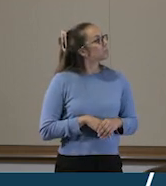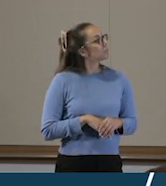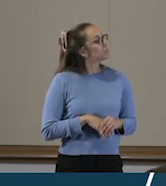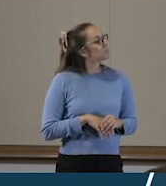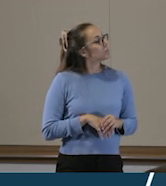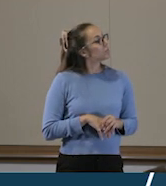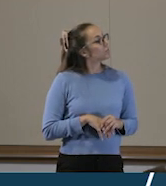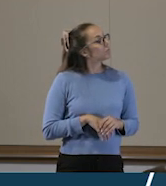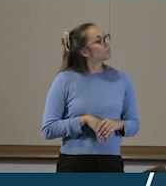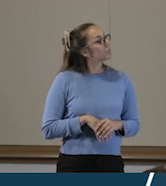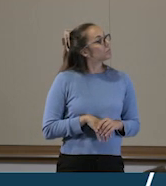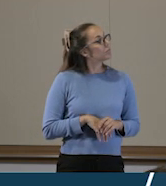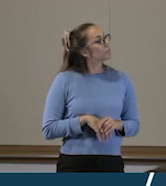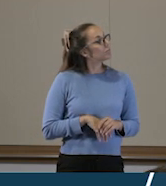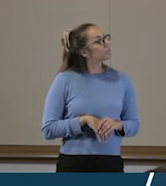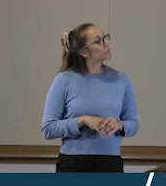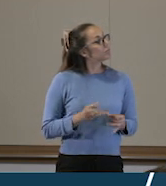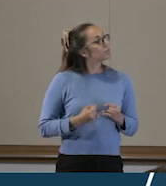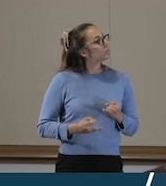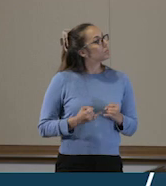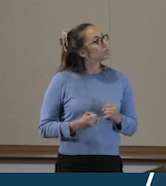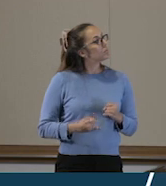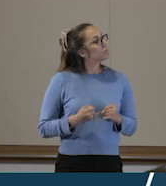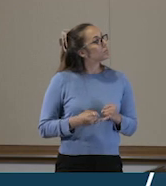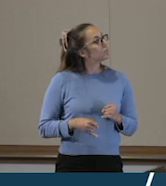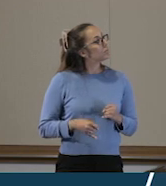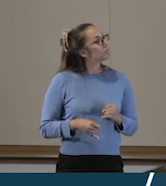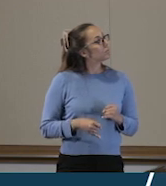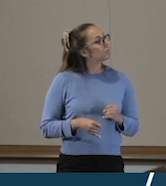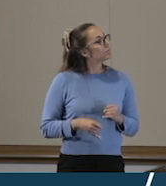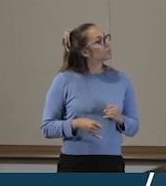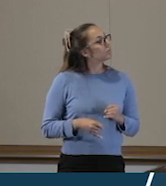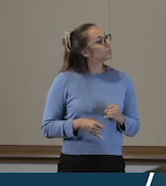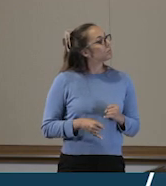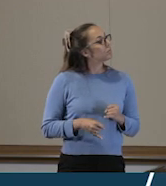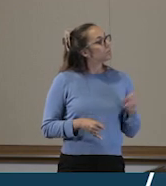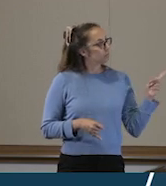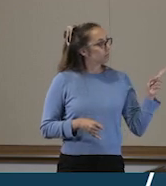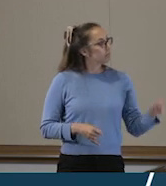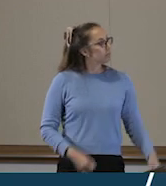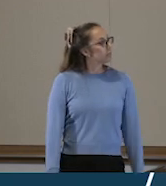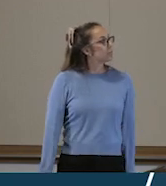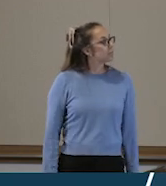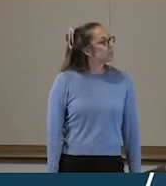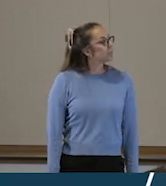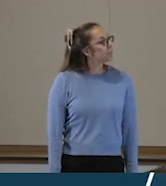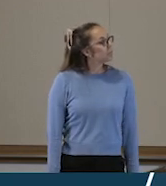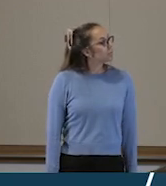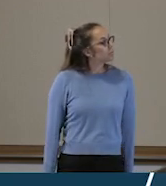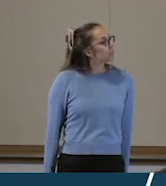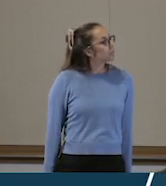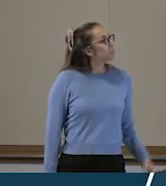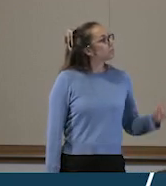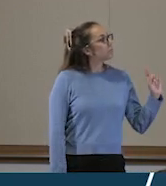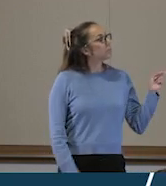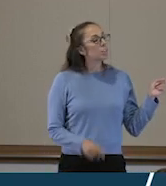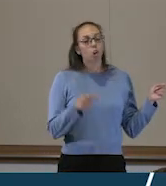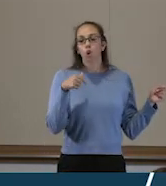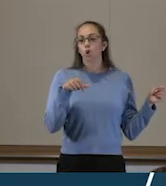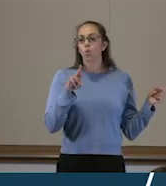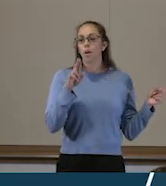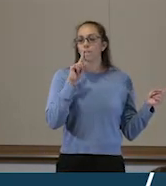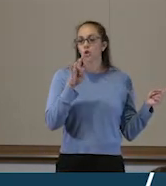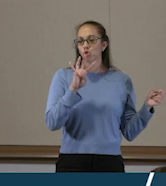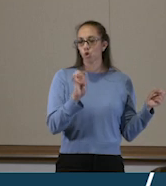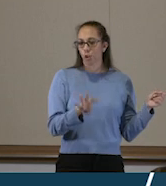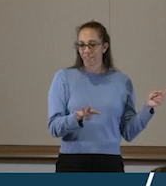information. It's in the book. Oh, it is? It's right here. So this is the QR code for the